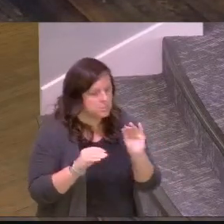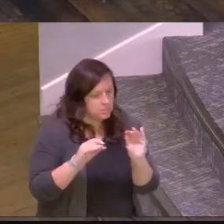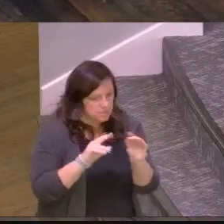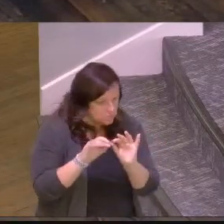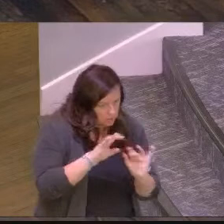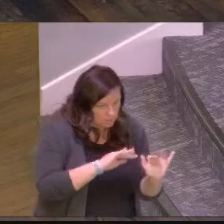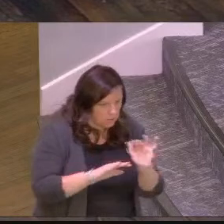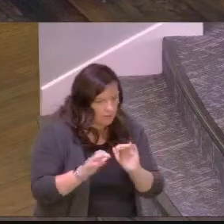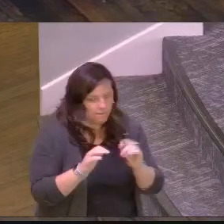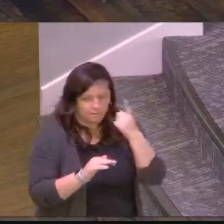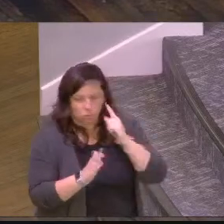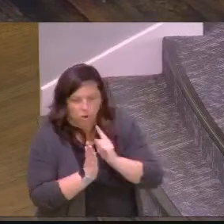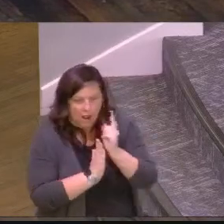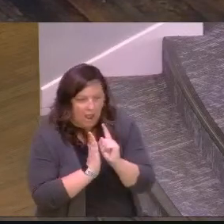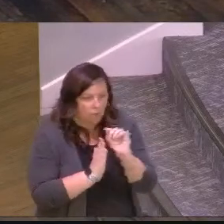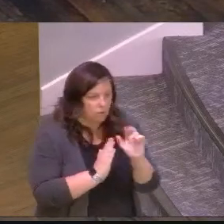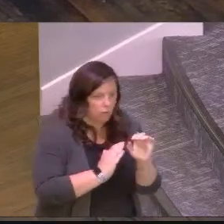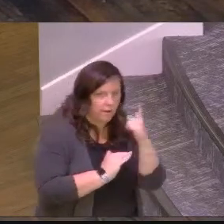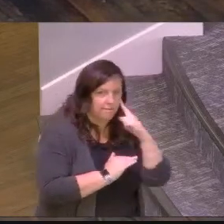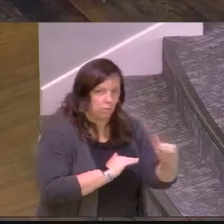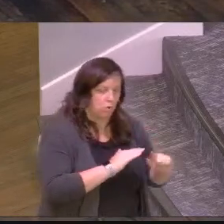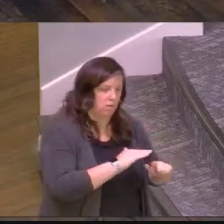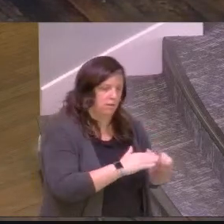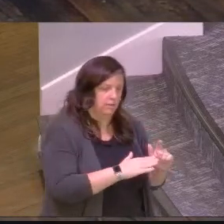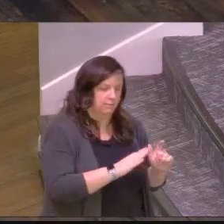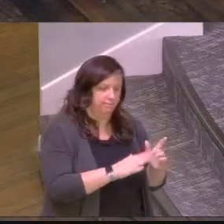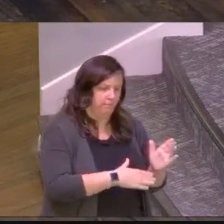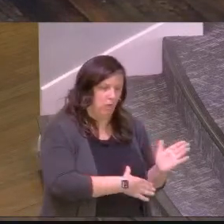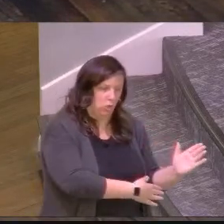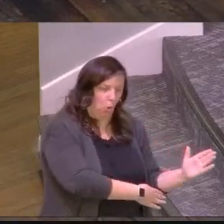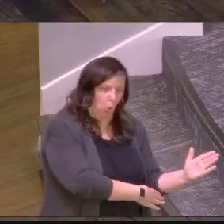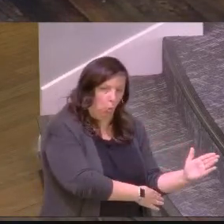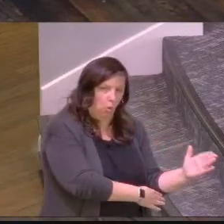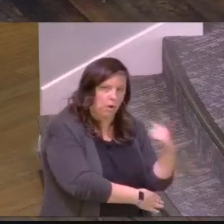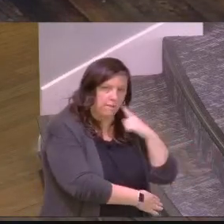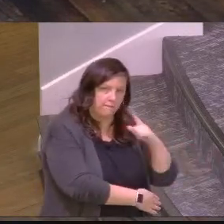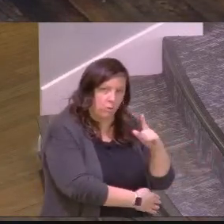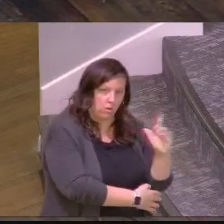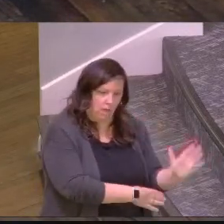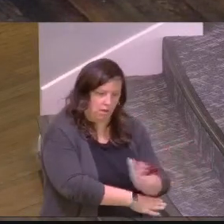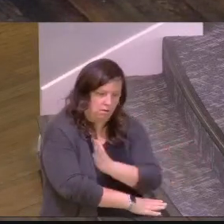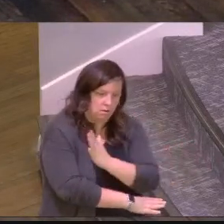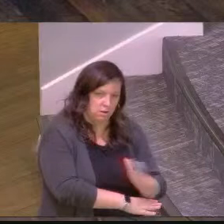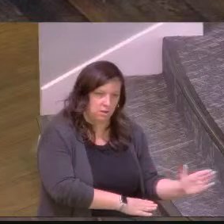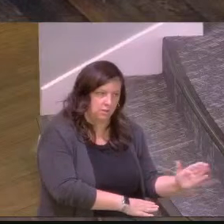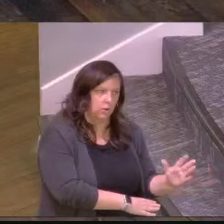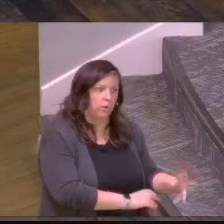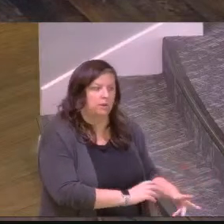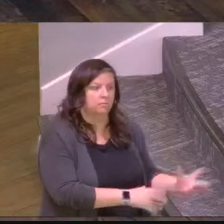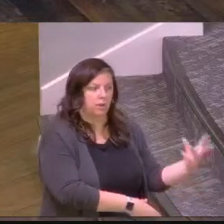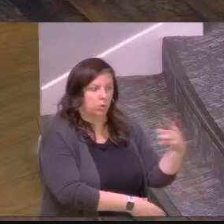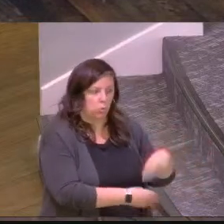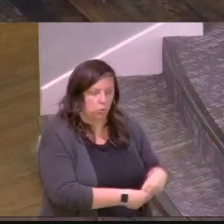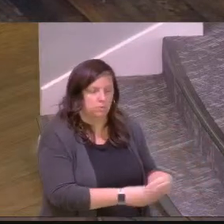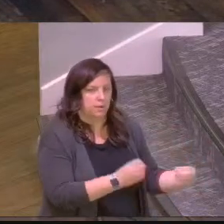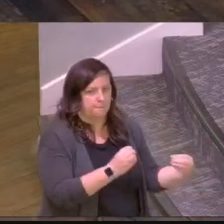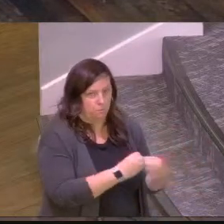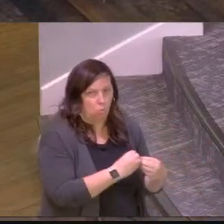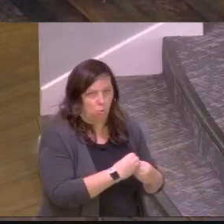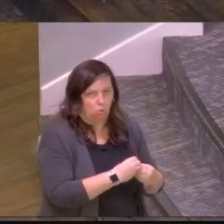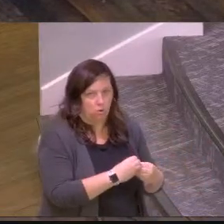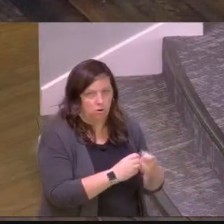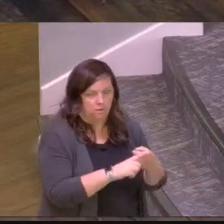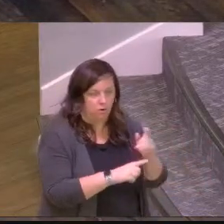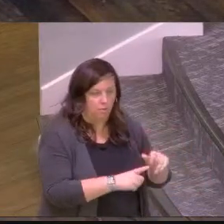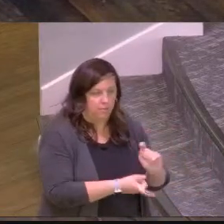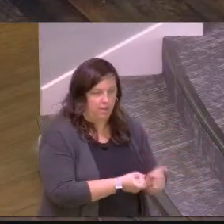overall salary at the lower end of the schedule. So it includes way more on the lower end during that conversion process to